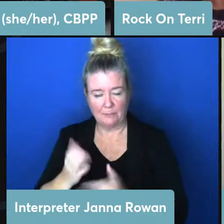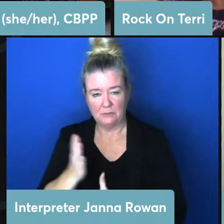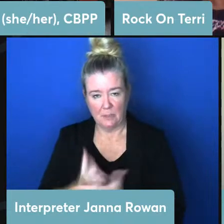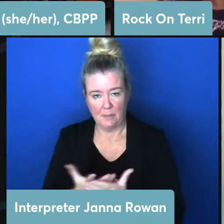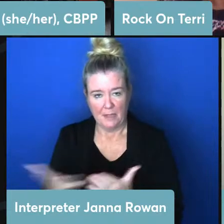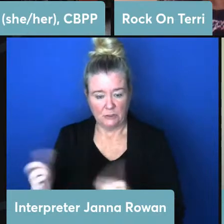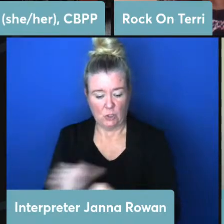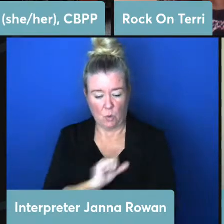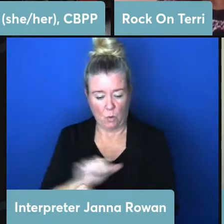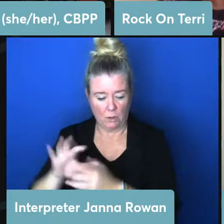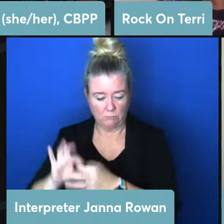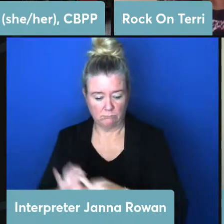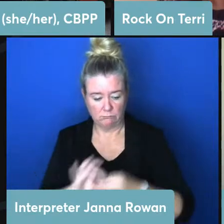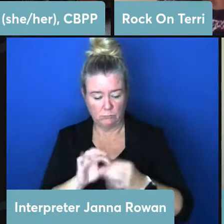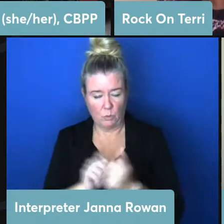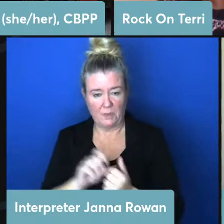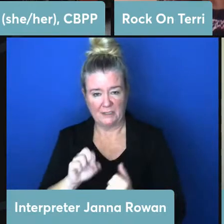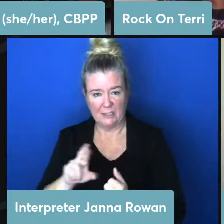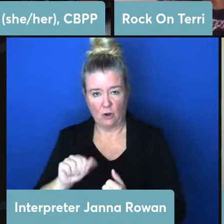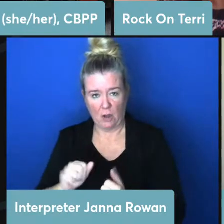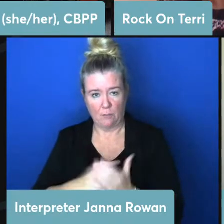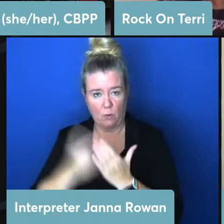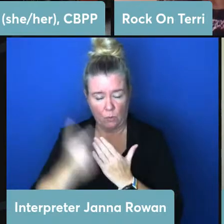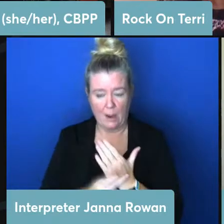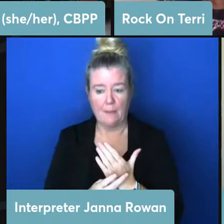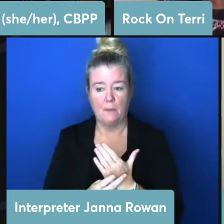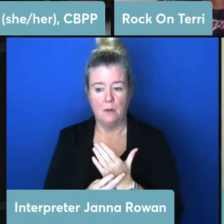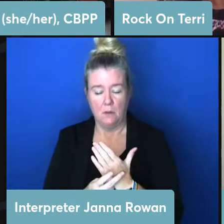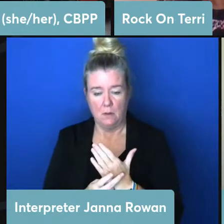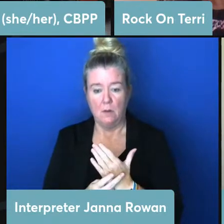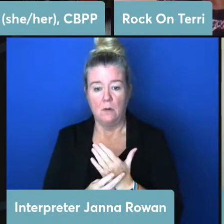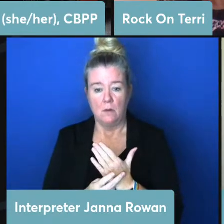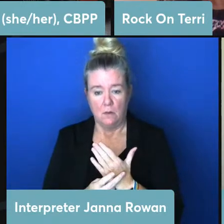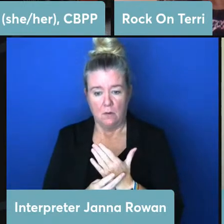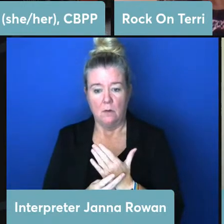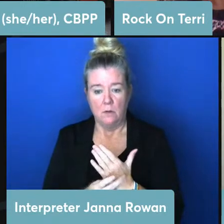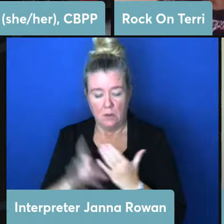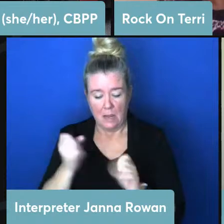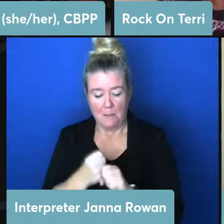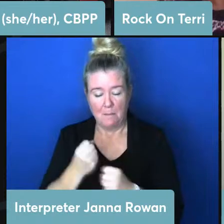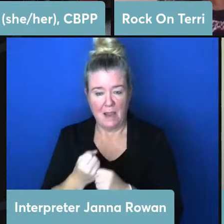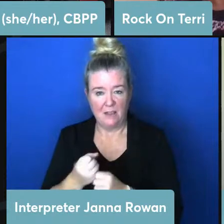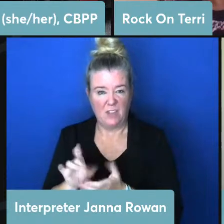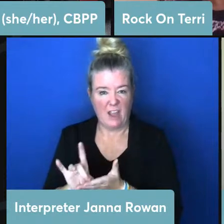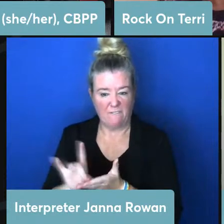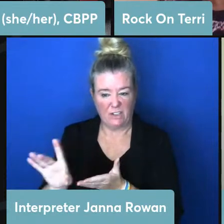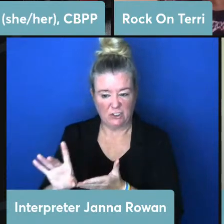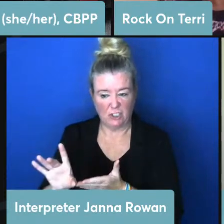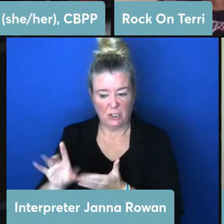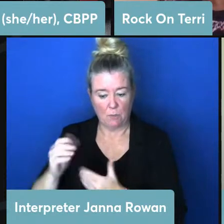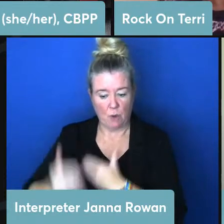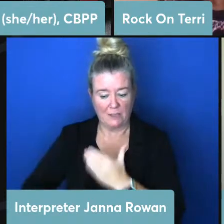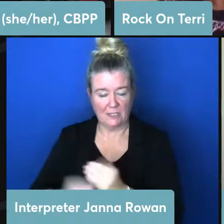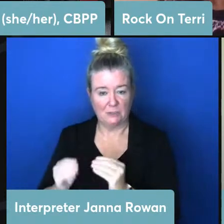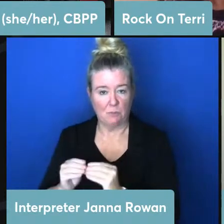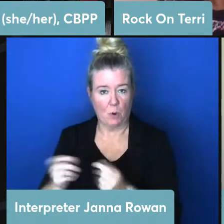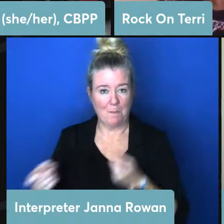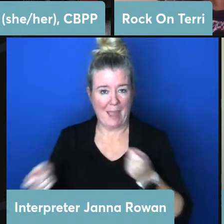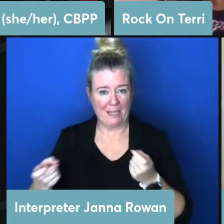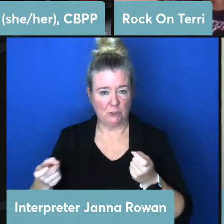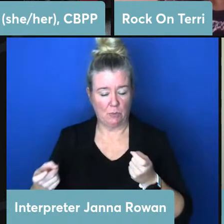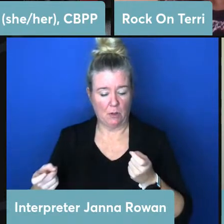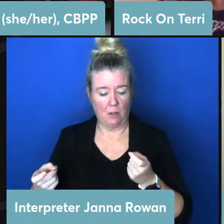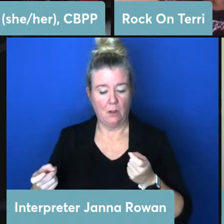in concert with the CERA program and that made the eviction case process more manageable for tenants,